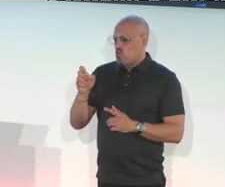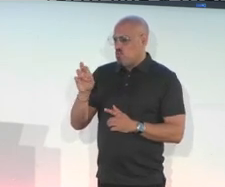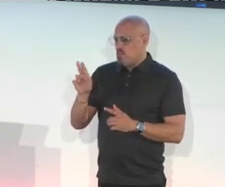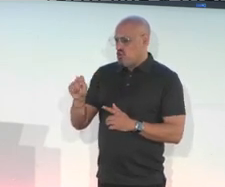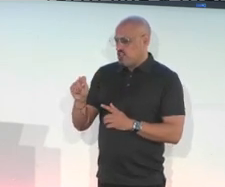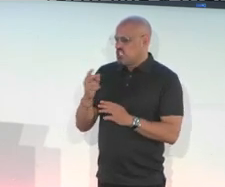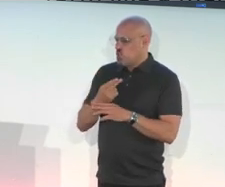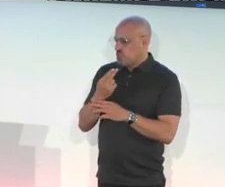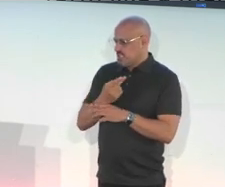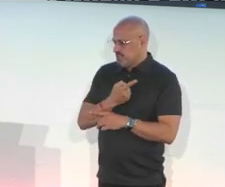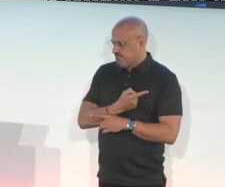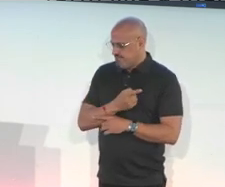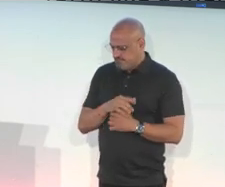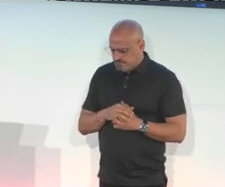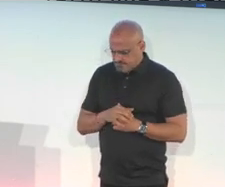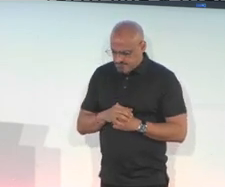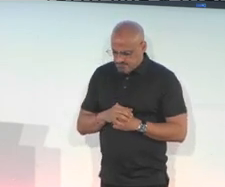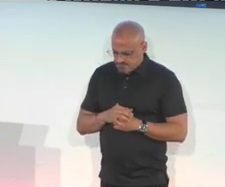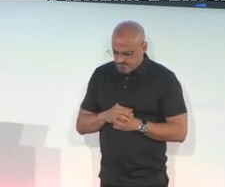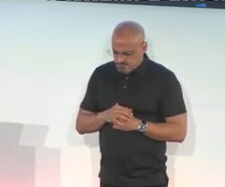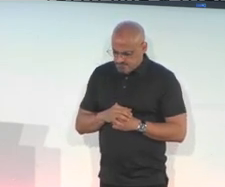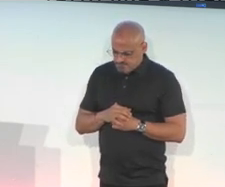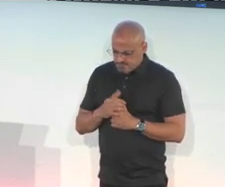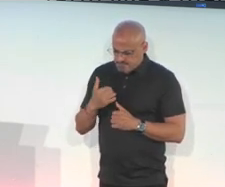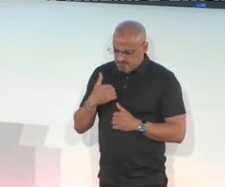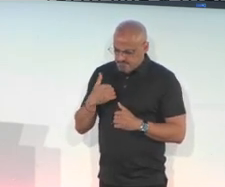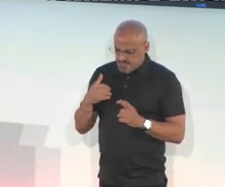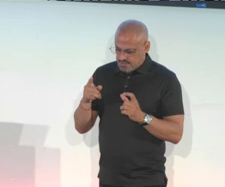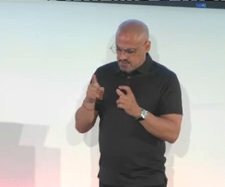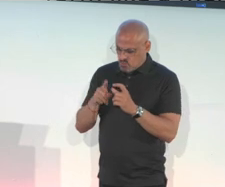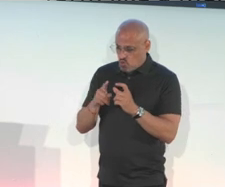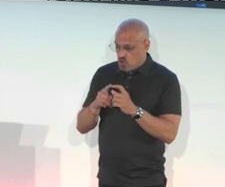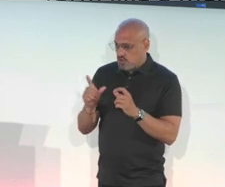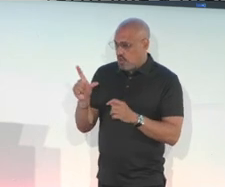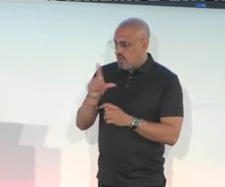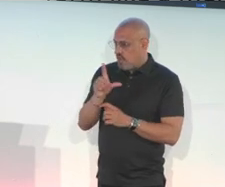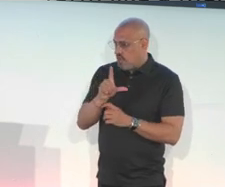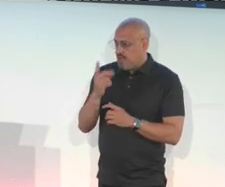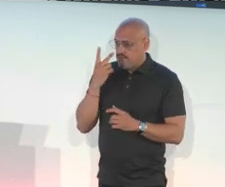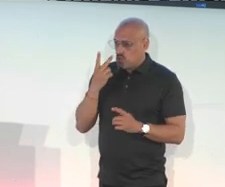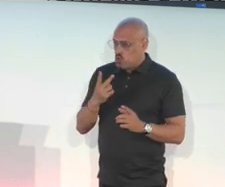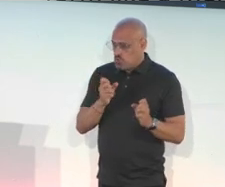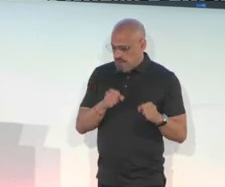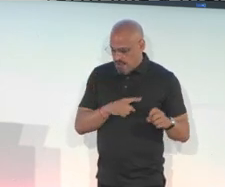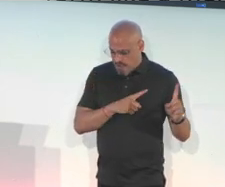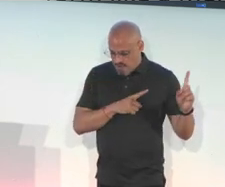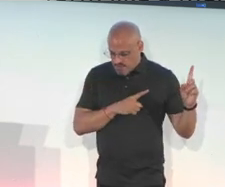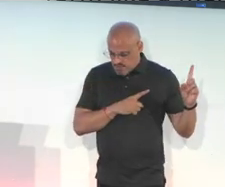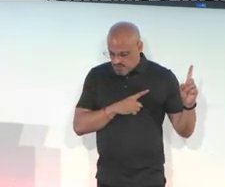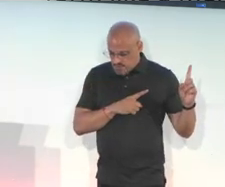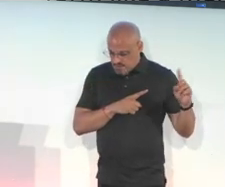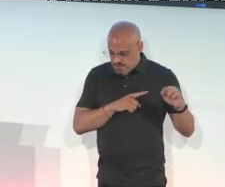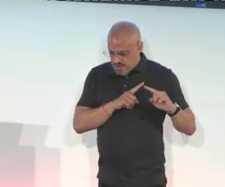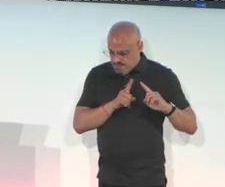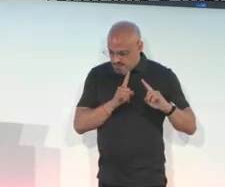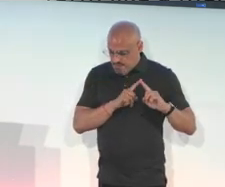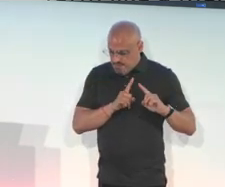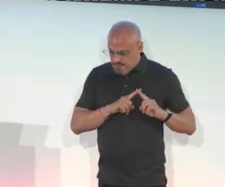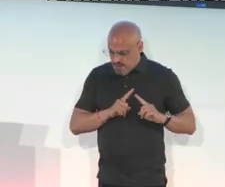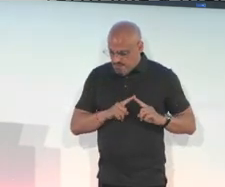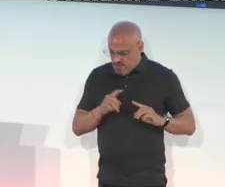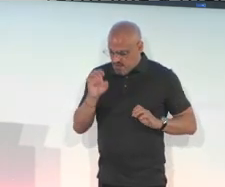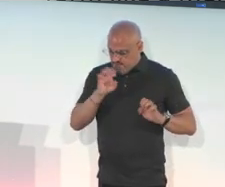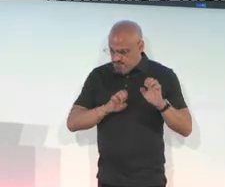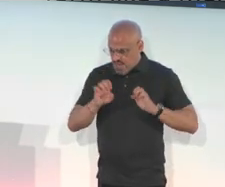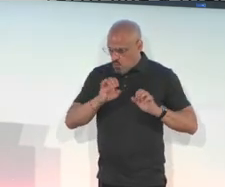uses. It has a word error rate. On the left there, you can see different